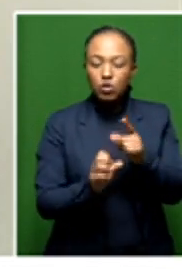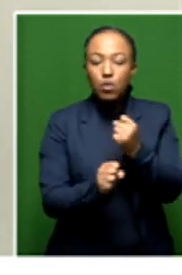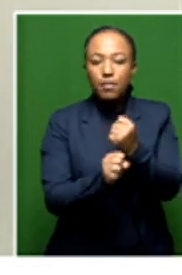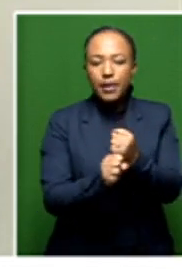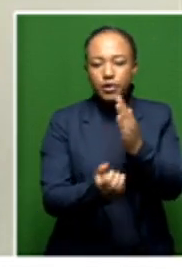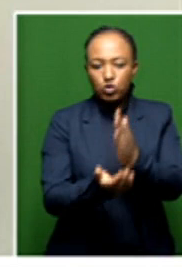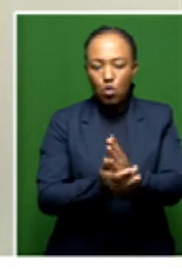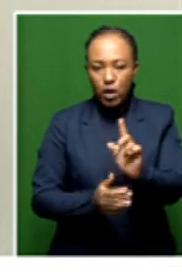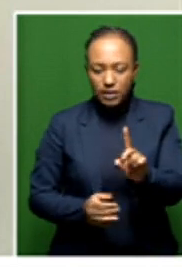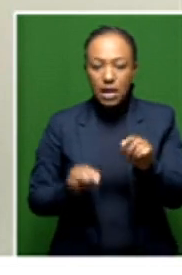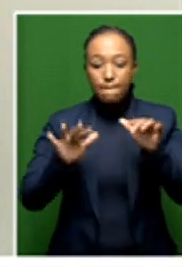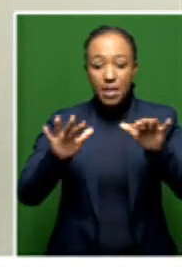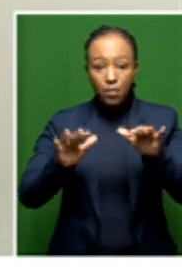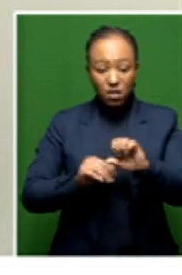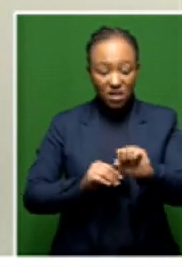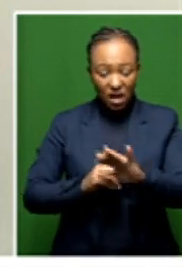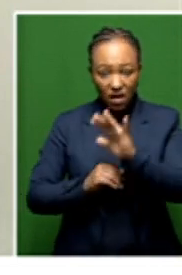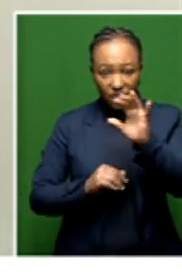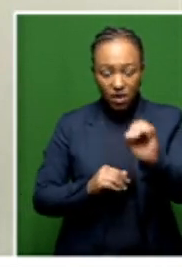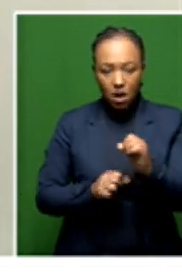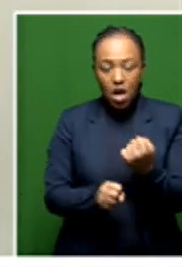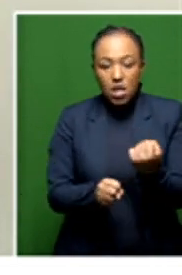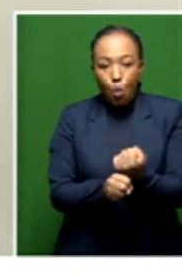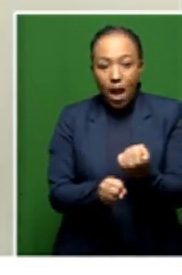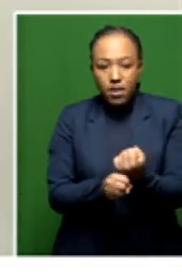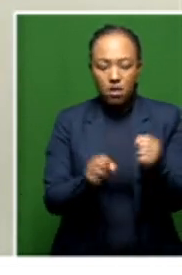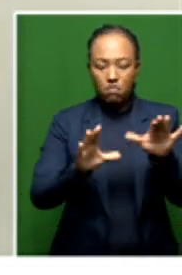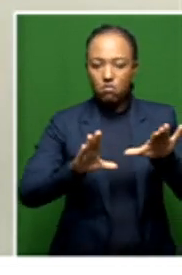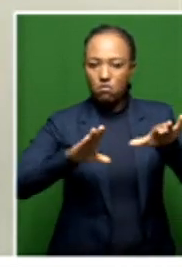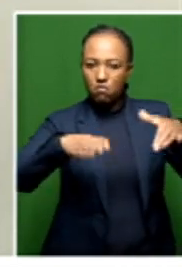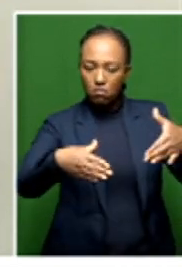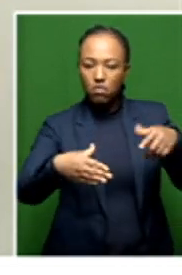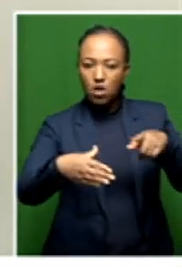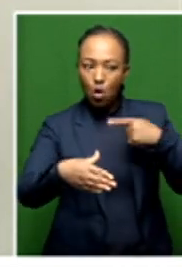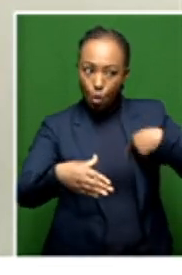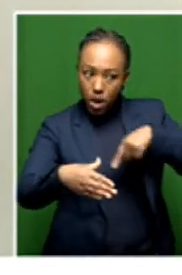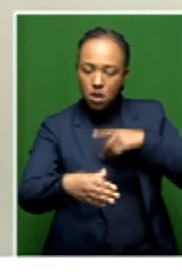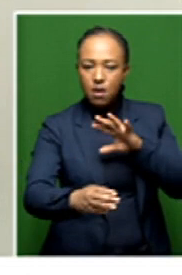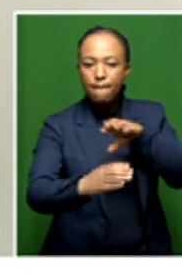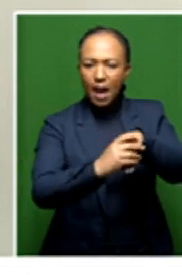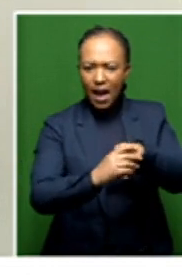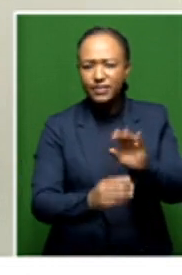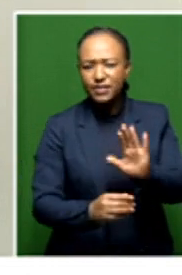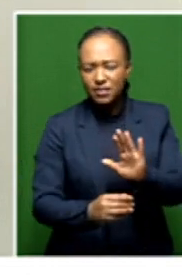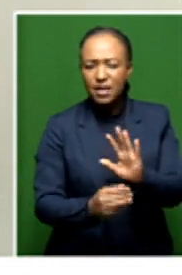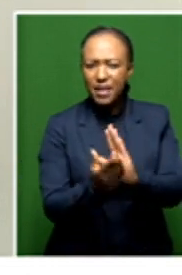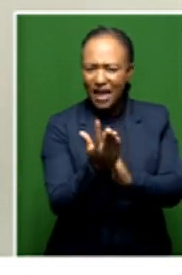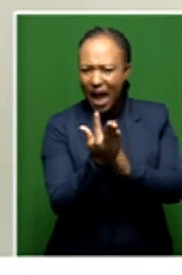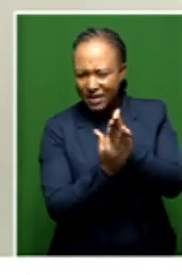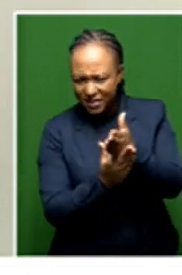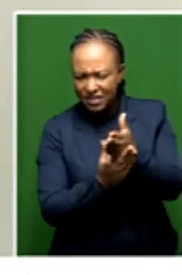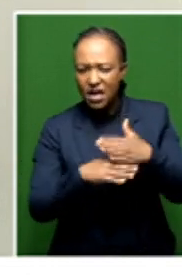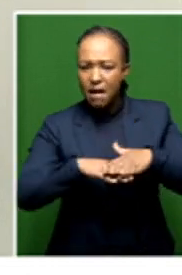that people of South Africa, the working class in particular that we are part of, has access to the